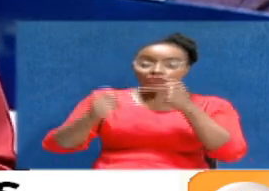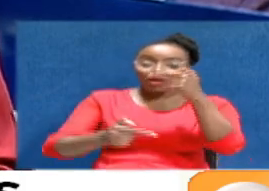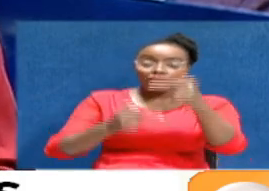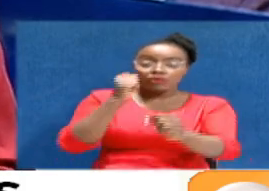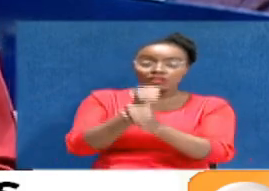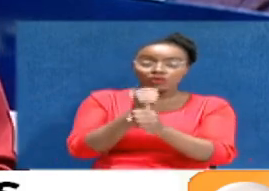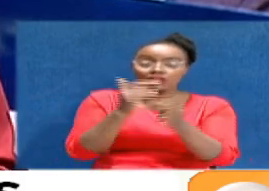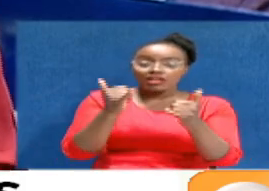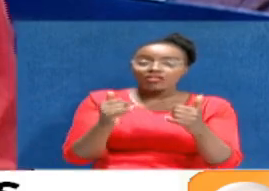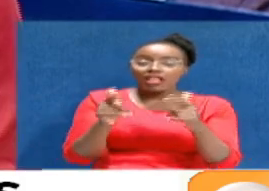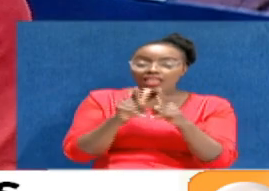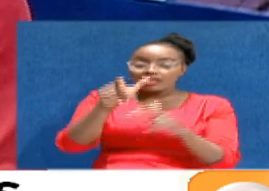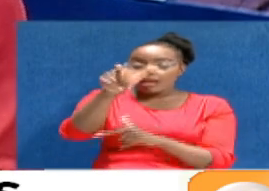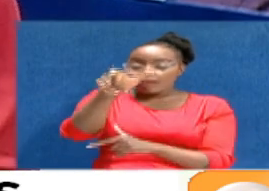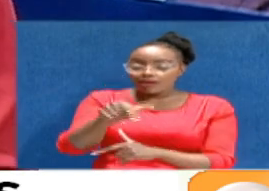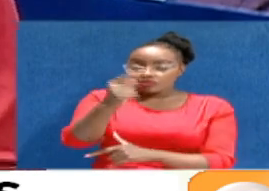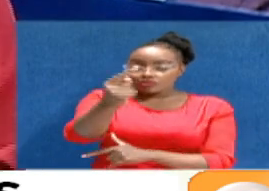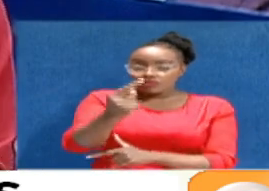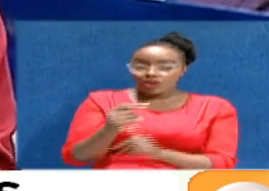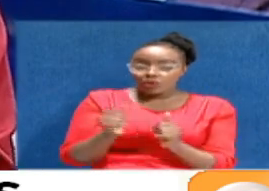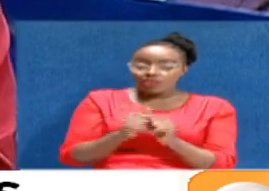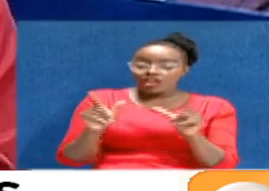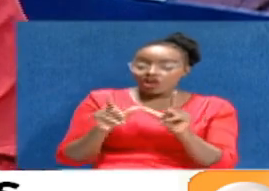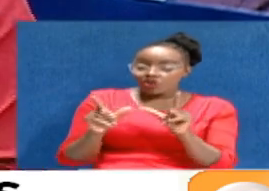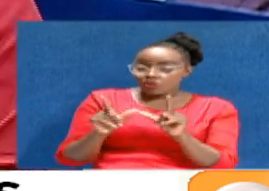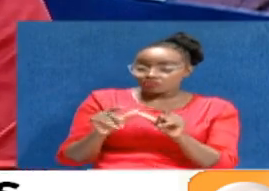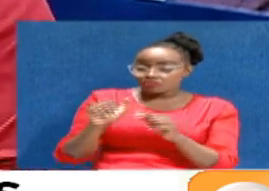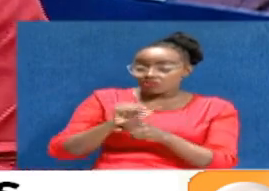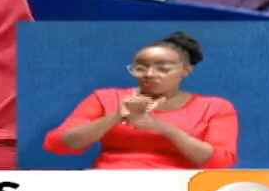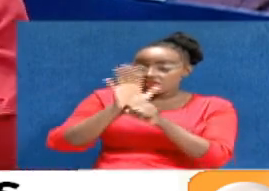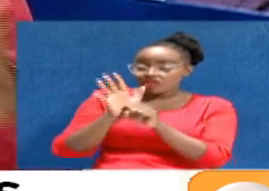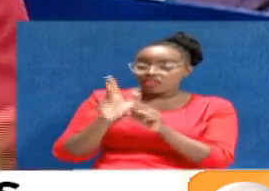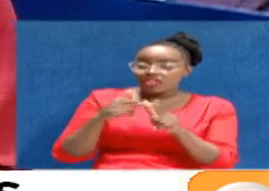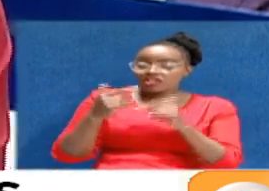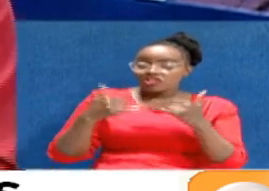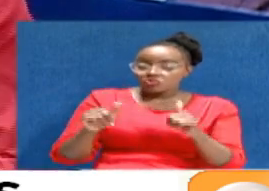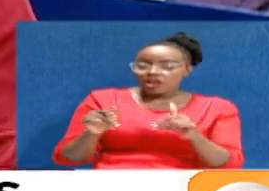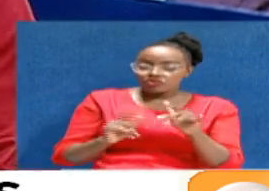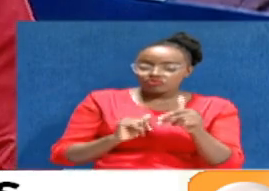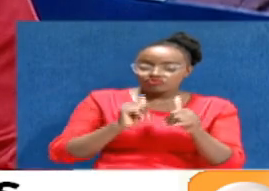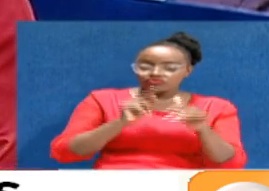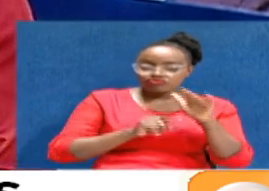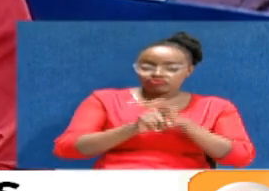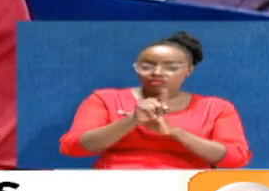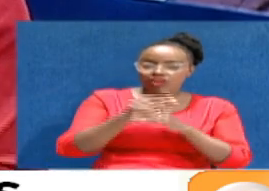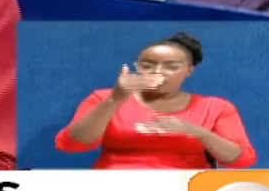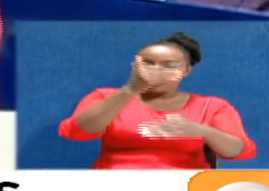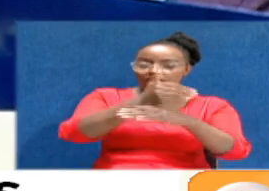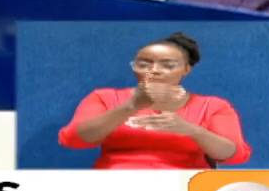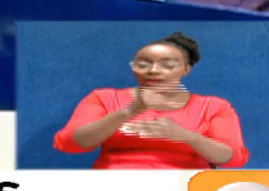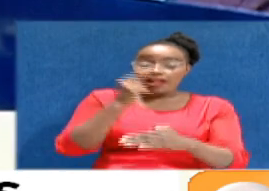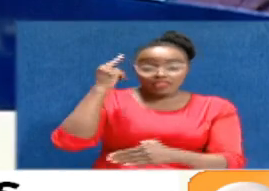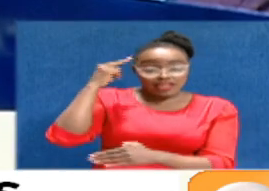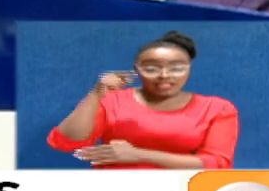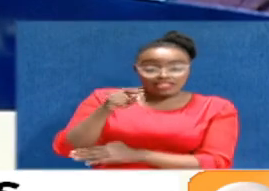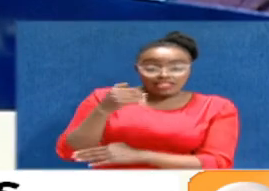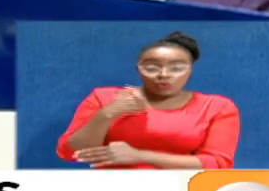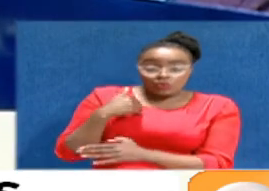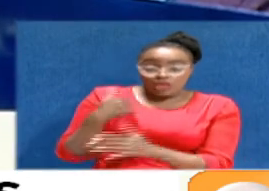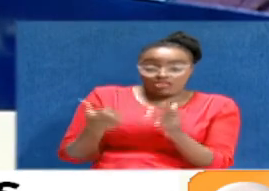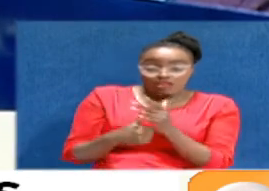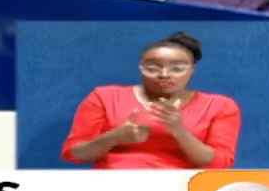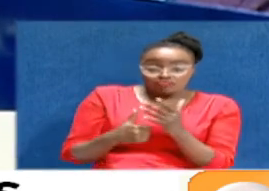process works now. Let someone come with a COVID certificate from this side, try crossing the border, and the vice versa. I think that is where the rubber